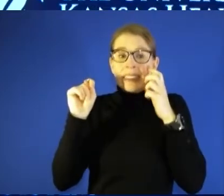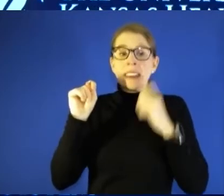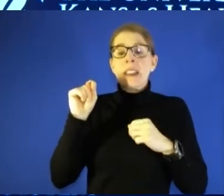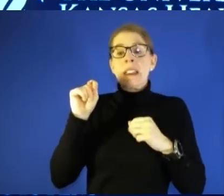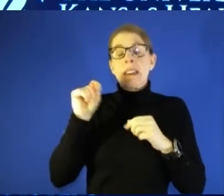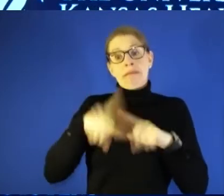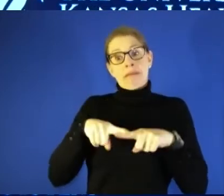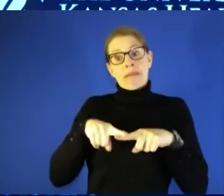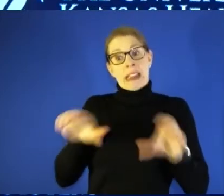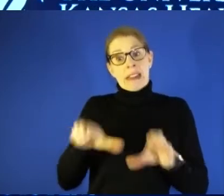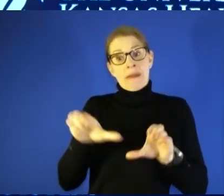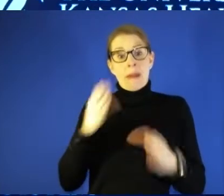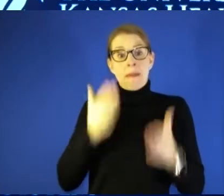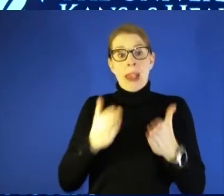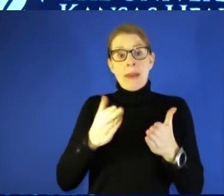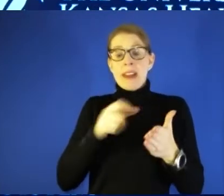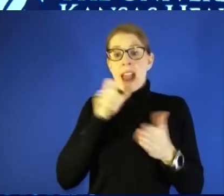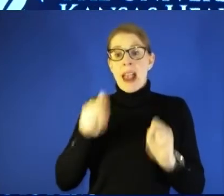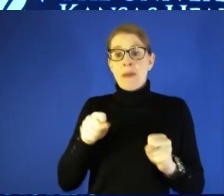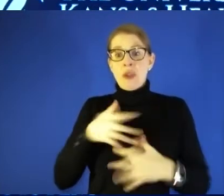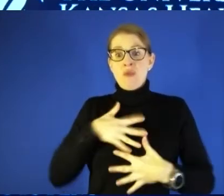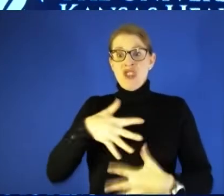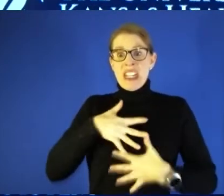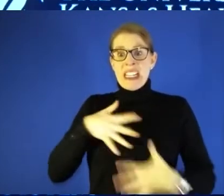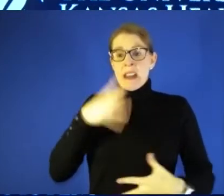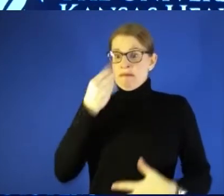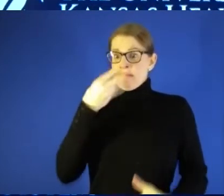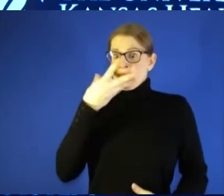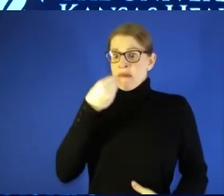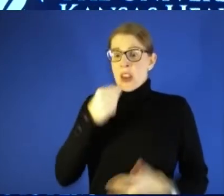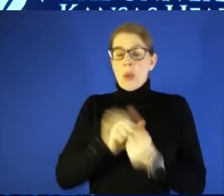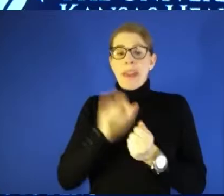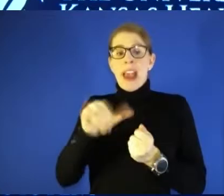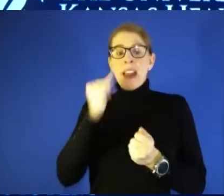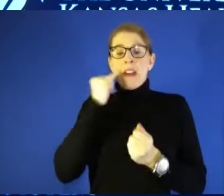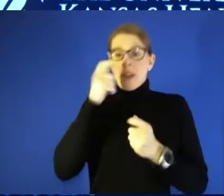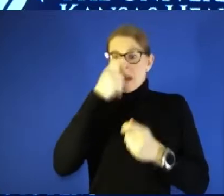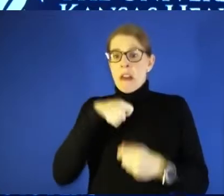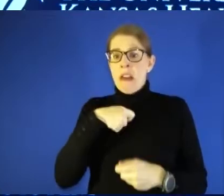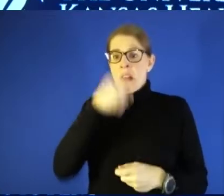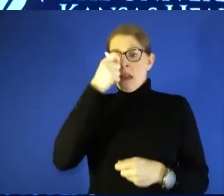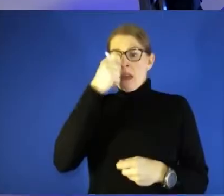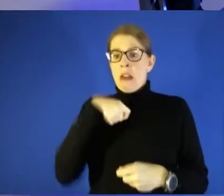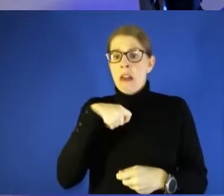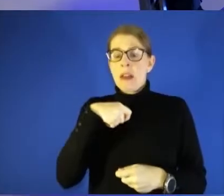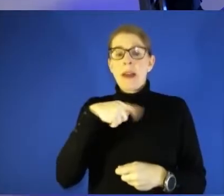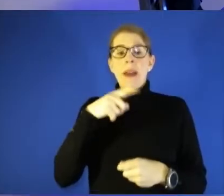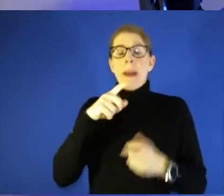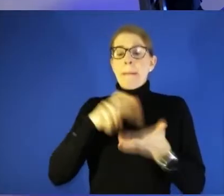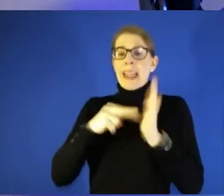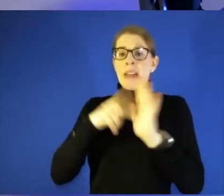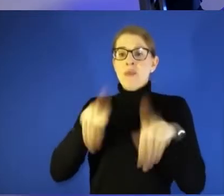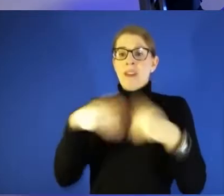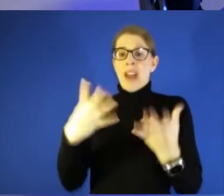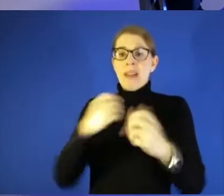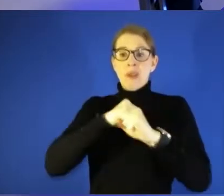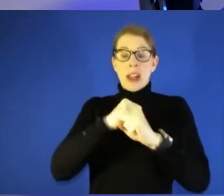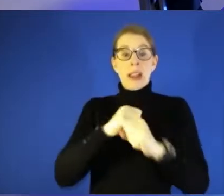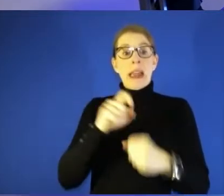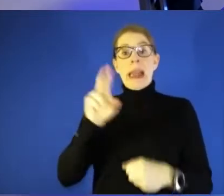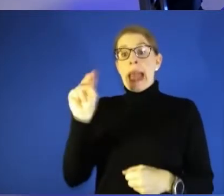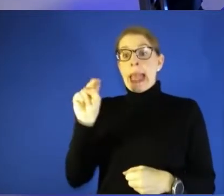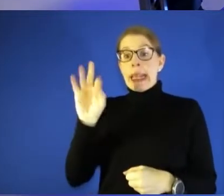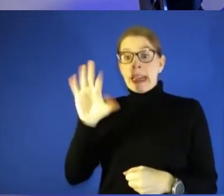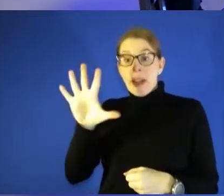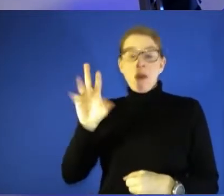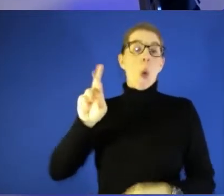you may not be able to breathe with it. And if you're taking it on and off, that's not providing you protection. And are those the KN95s? It could be an N95 or a